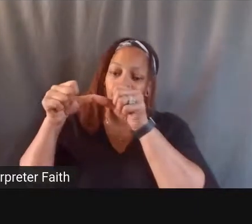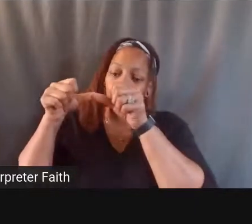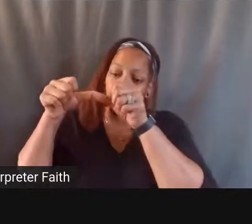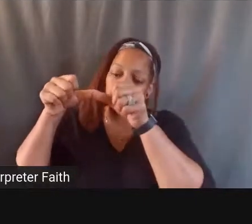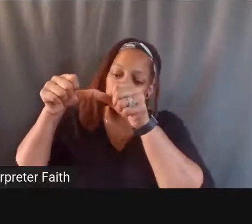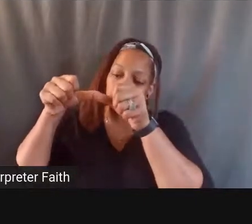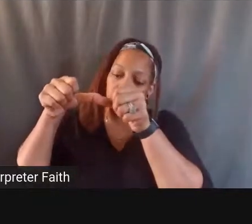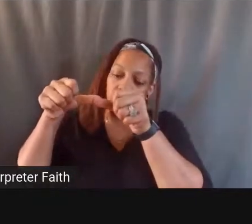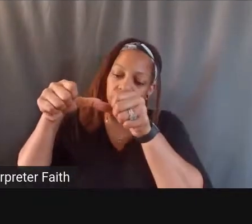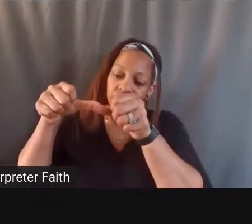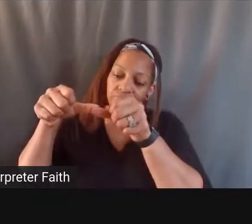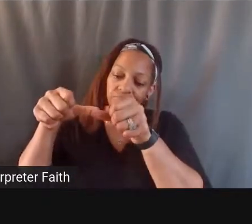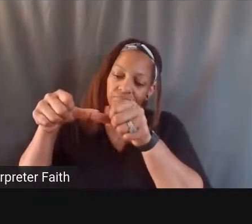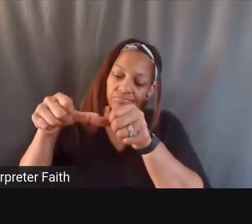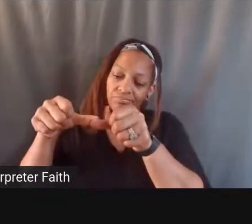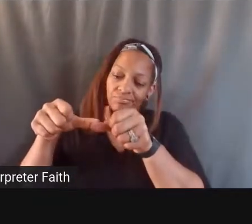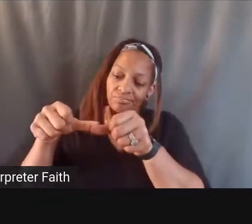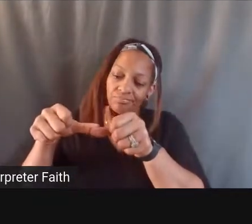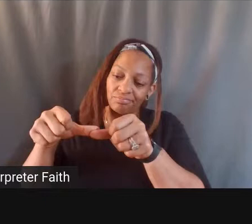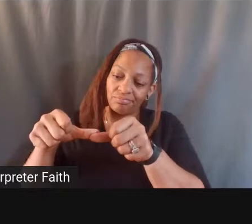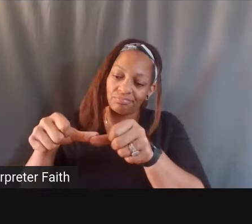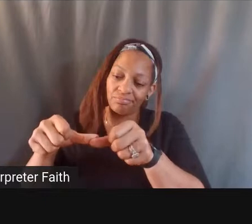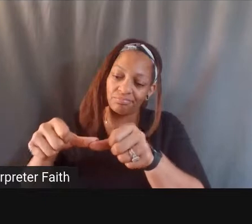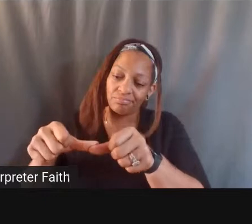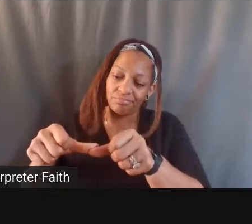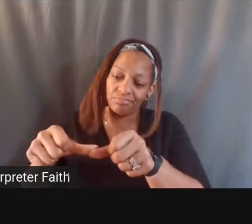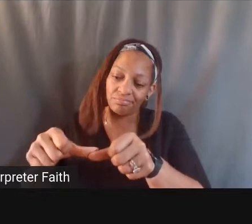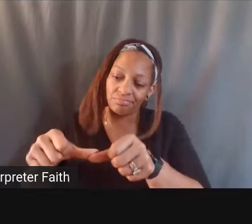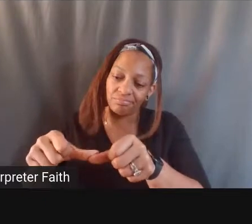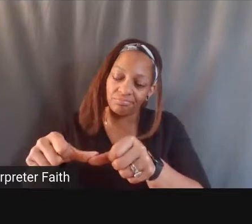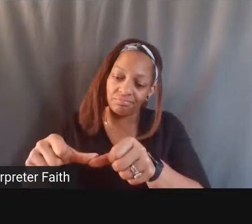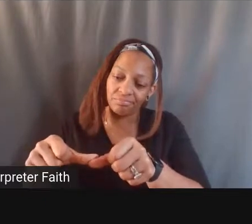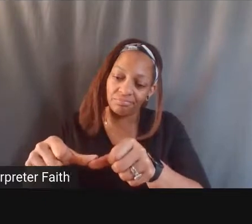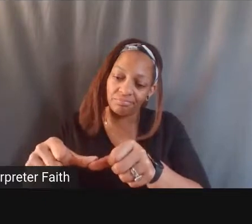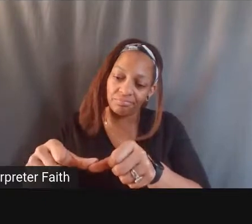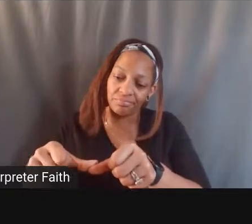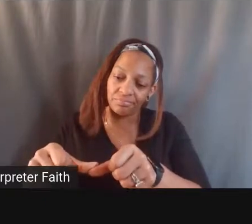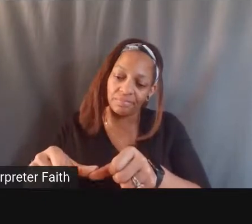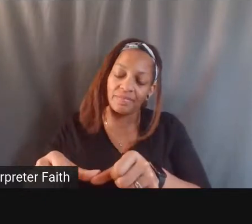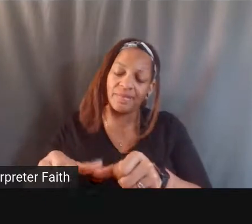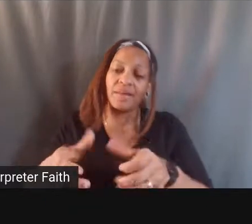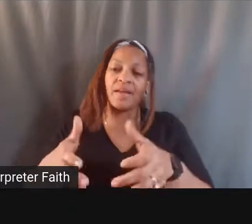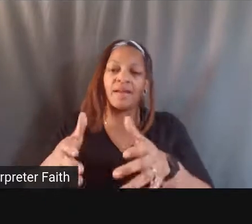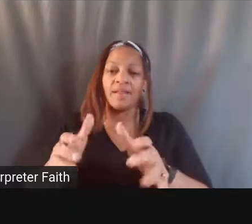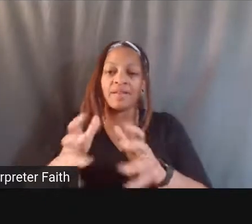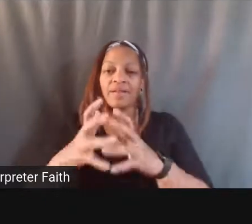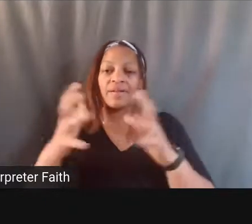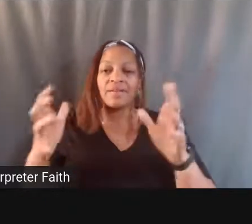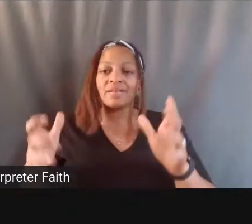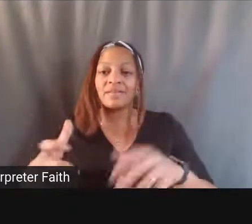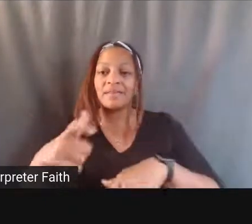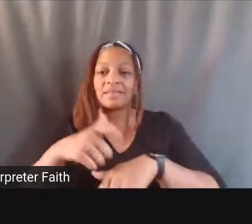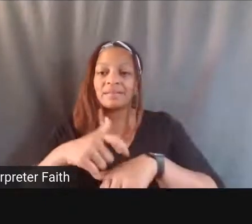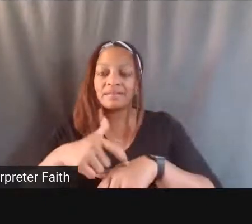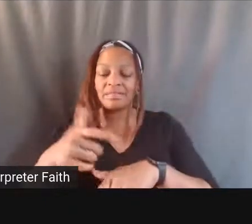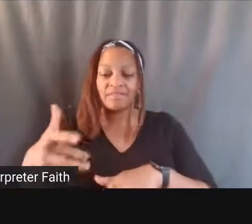Taking as much time as you need to feel the sensations and awareness there.